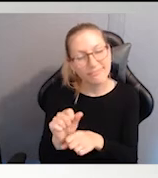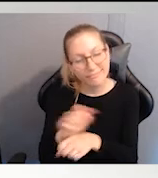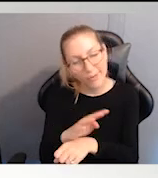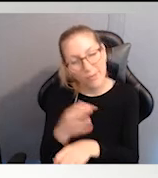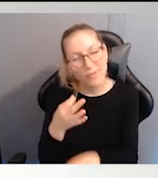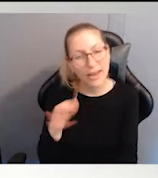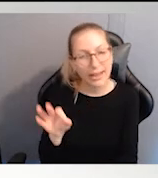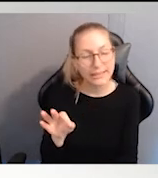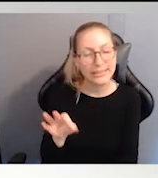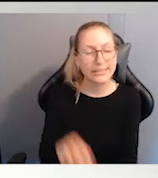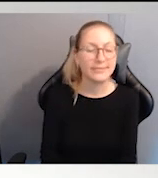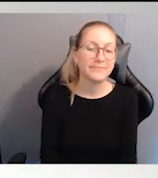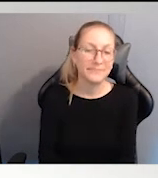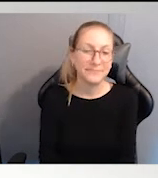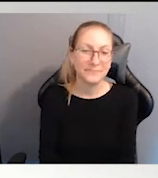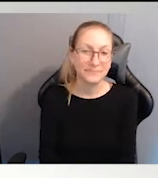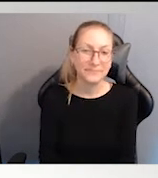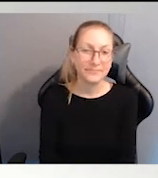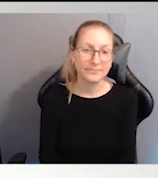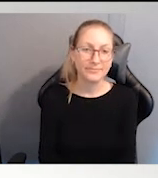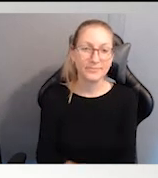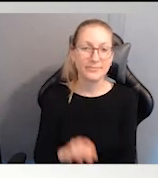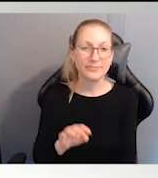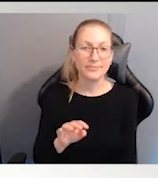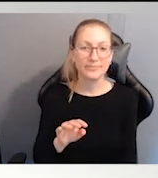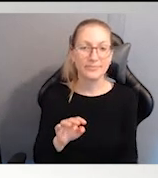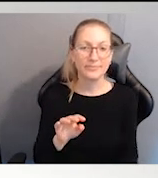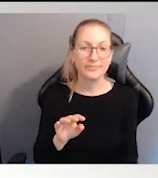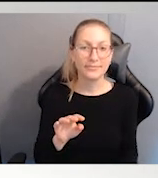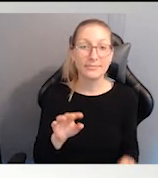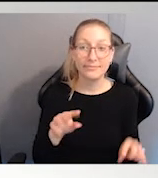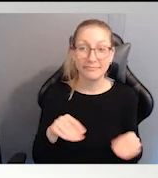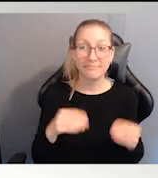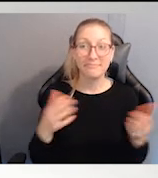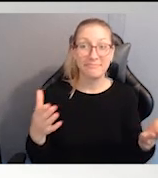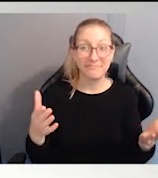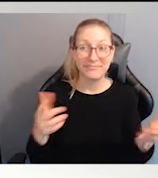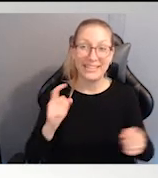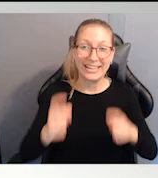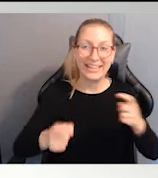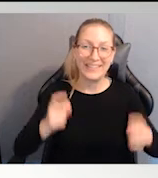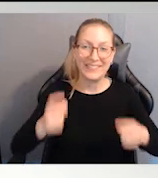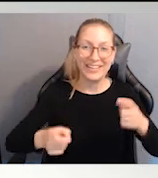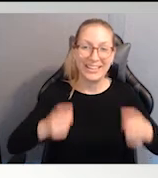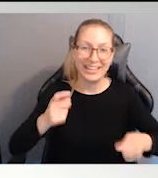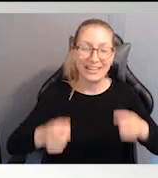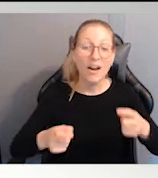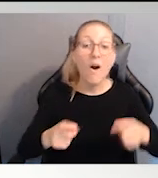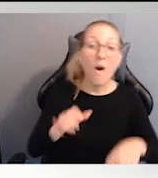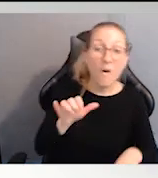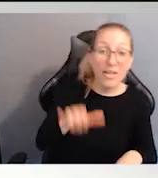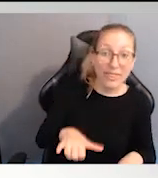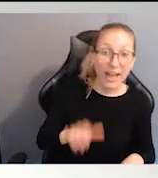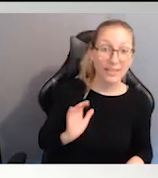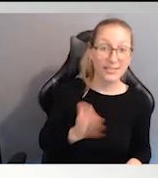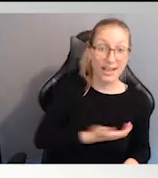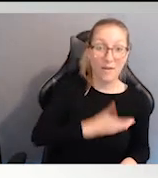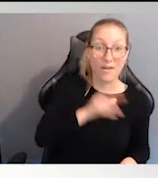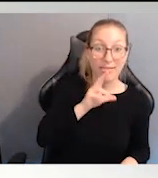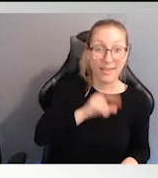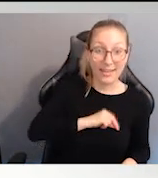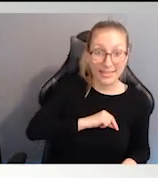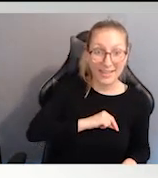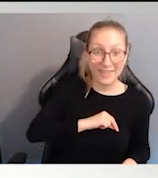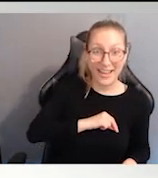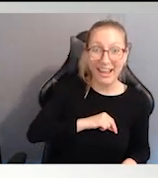Yes. More giving back. That's our Thanksgiving piece, Yes. by the way. Look at Henry, guys. Check